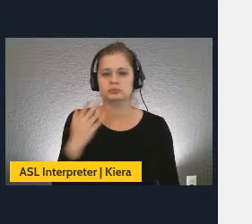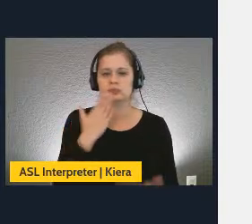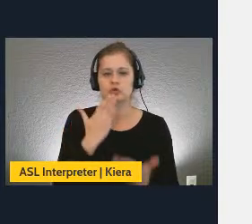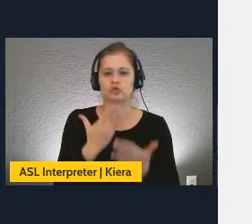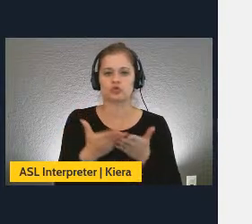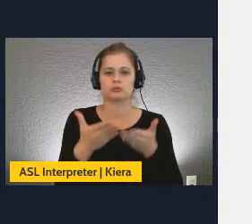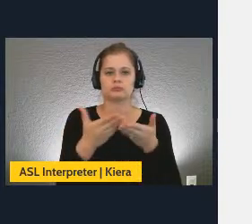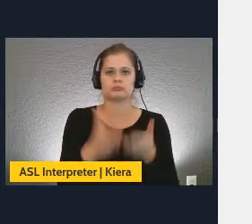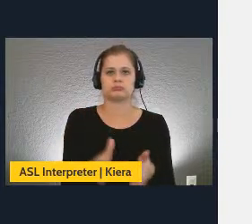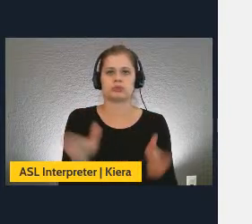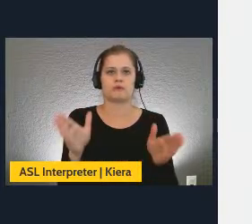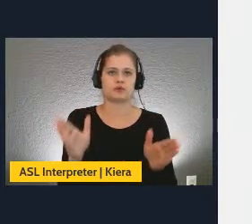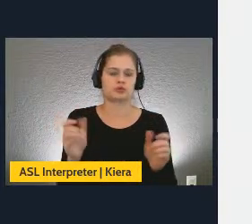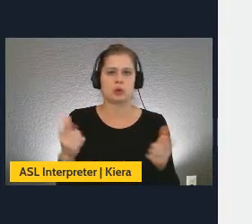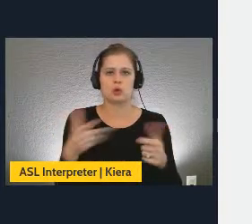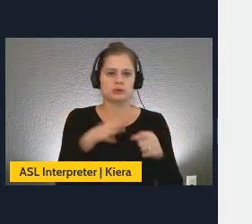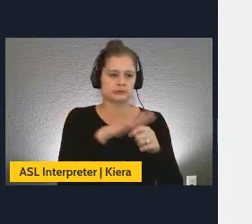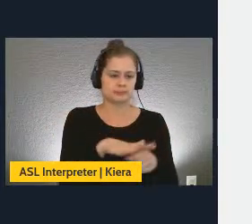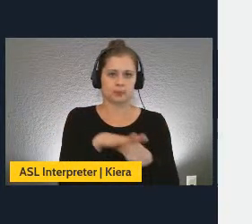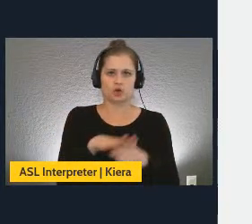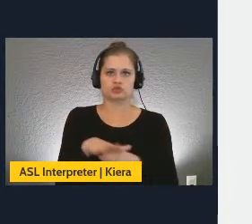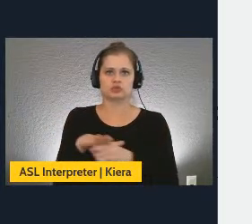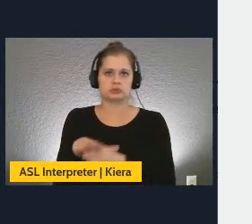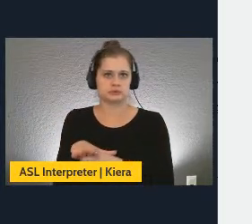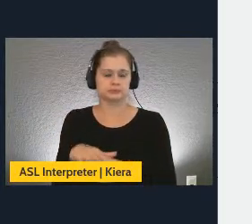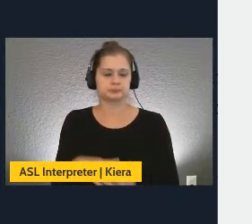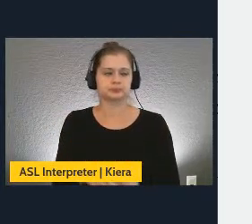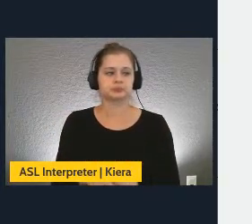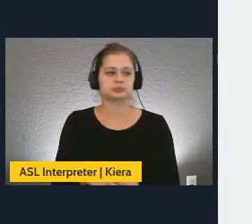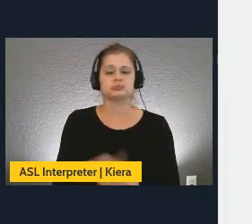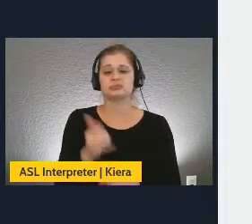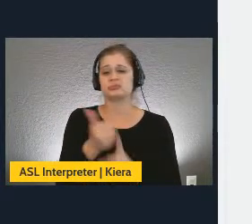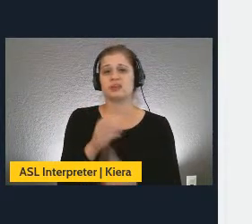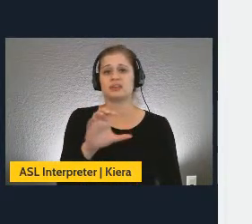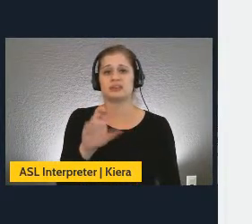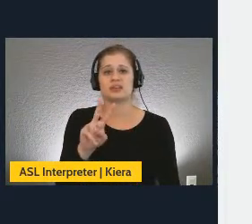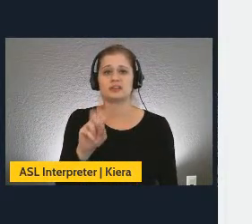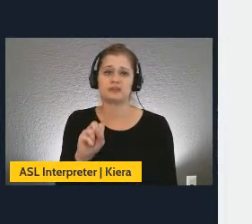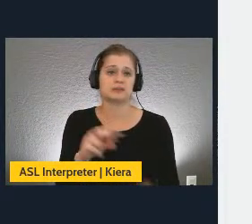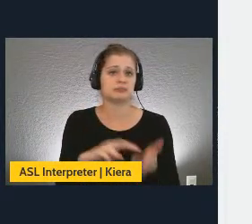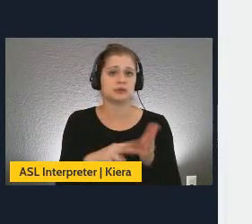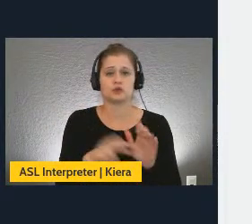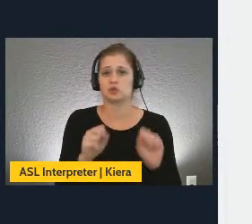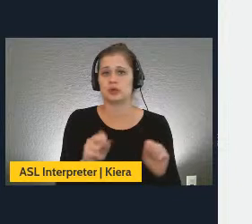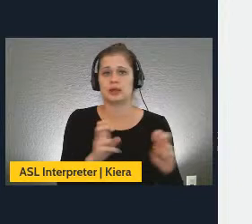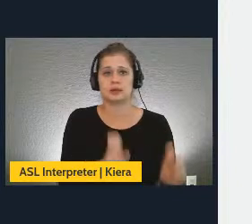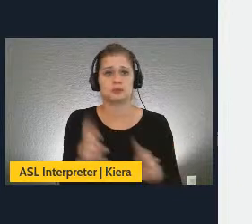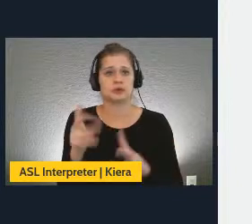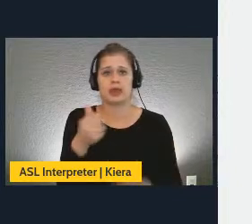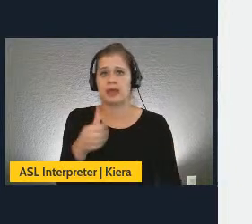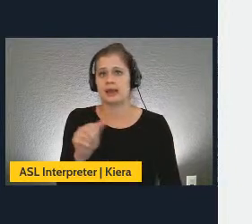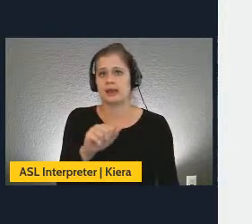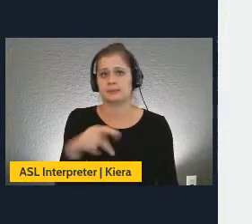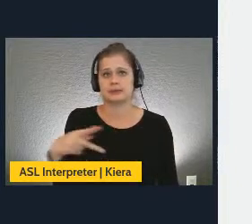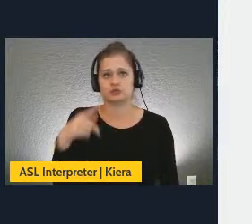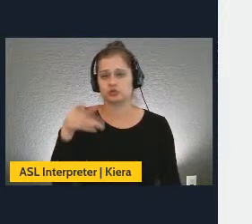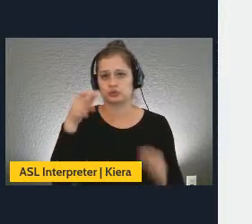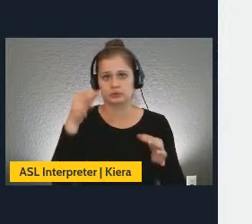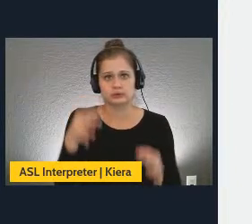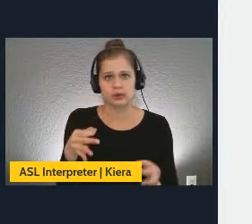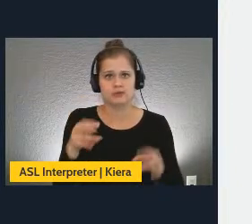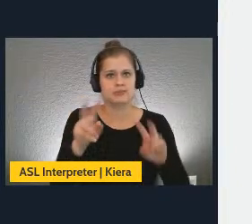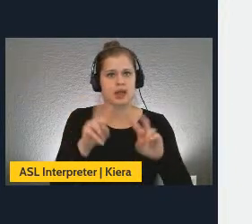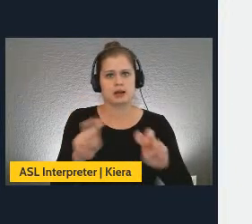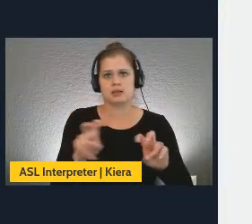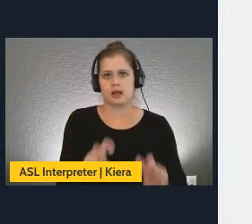the suppressions and stuff. And since this is the CSV, you can import this into the application of your choosing and analyze it that